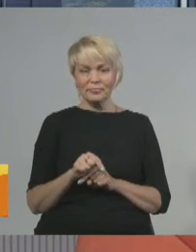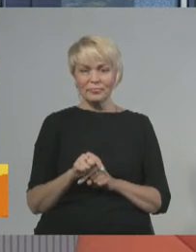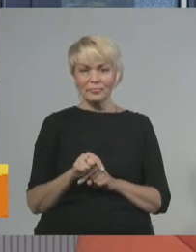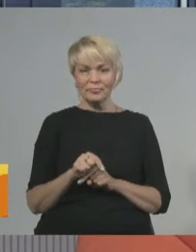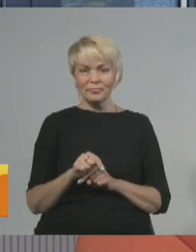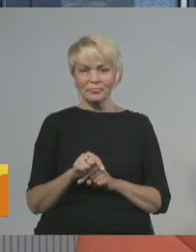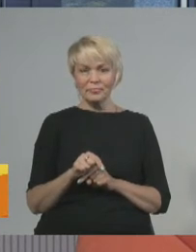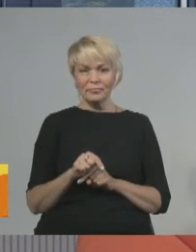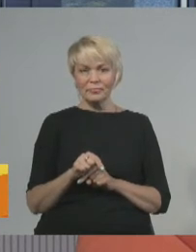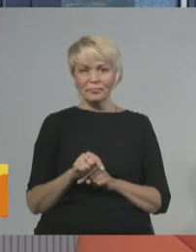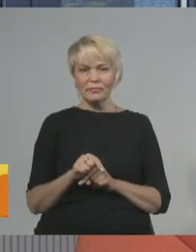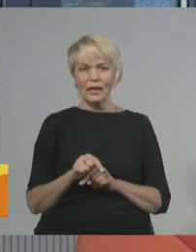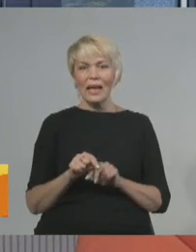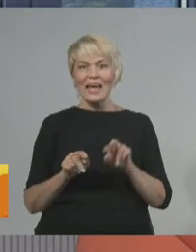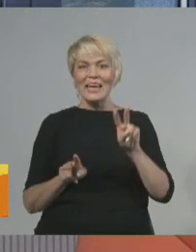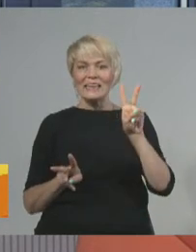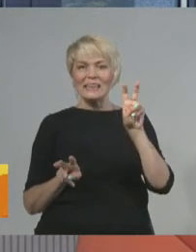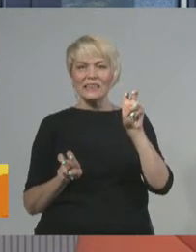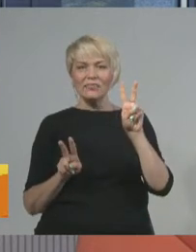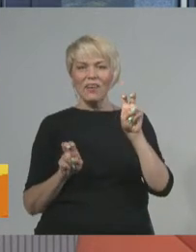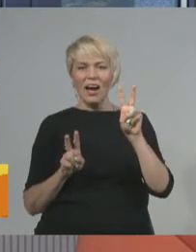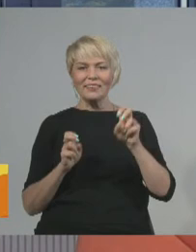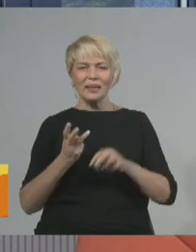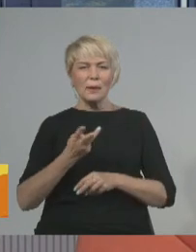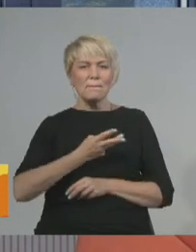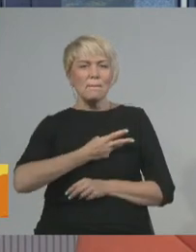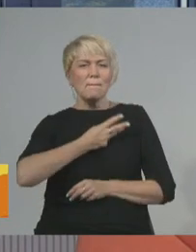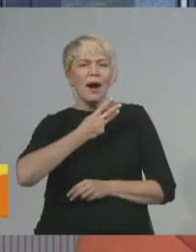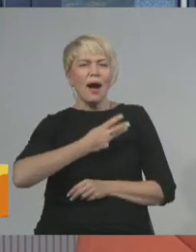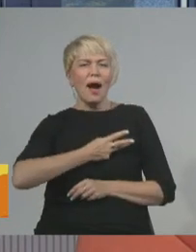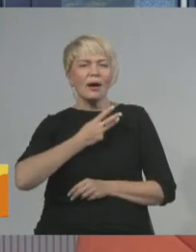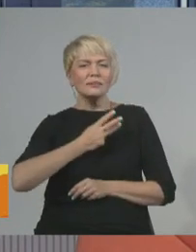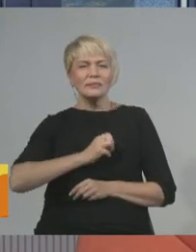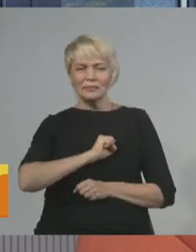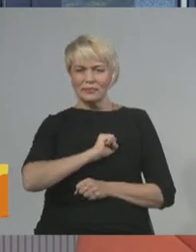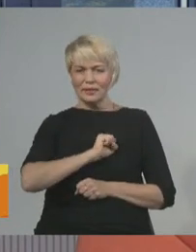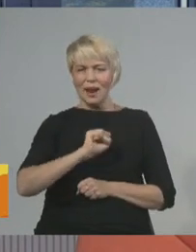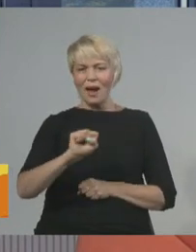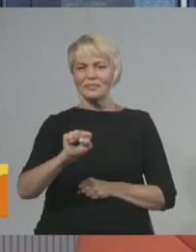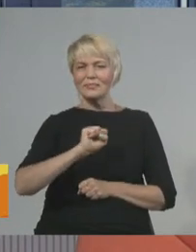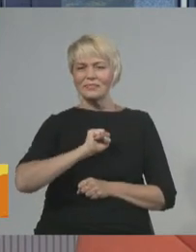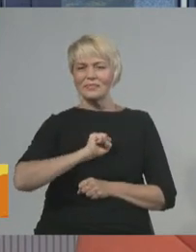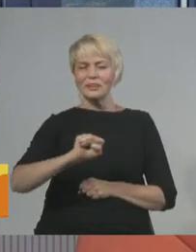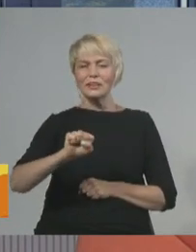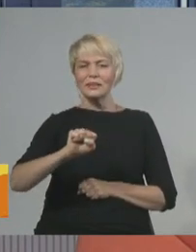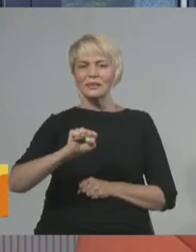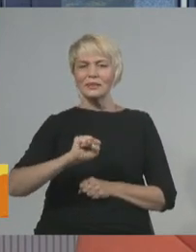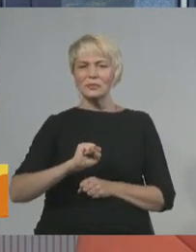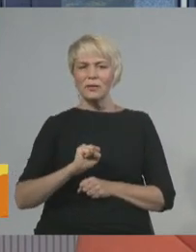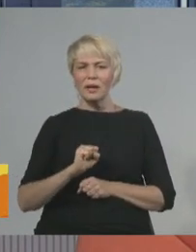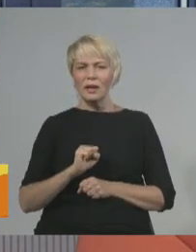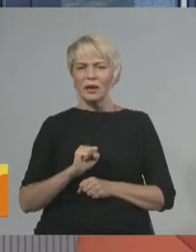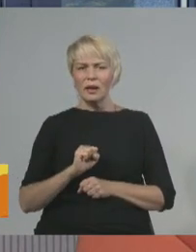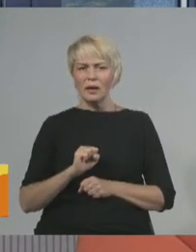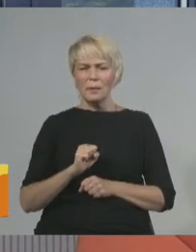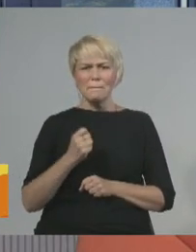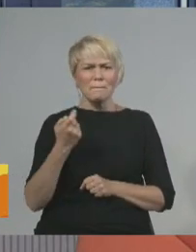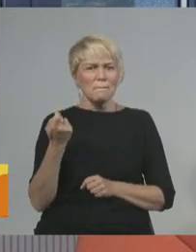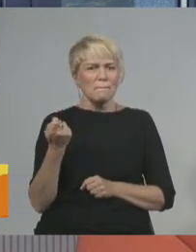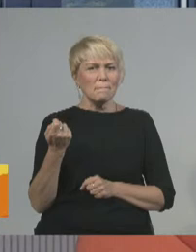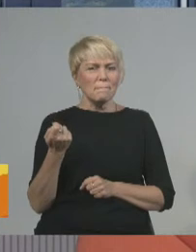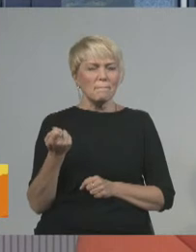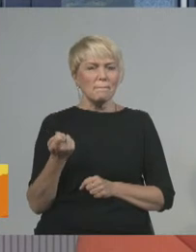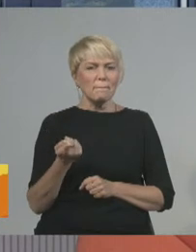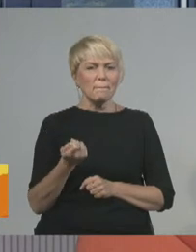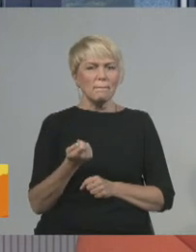patriotic uh push behind a lot of coverage and not so much politicized coverage in other cases